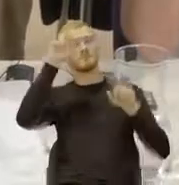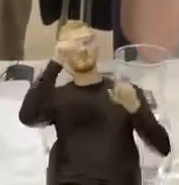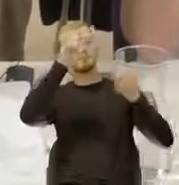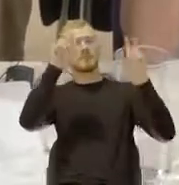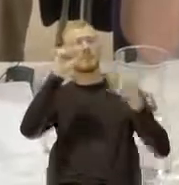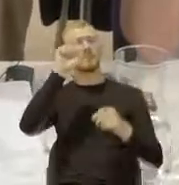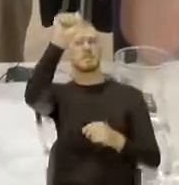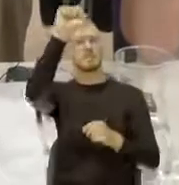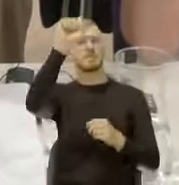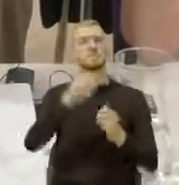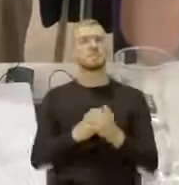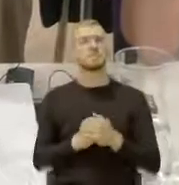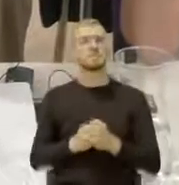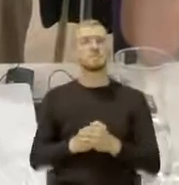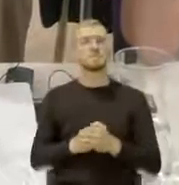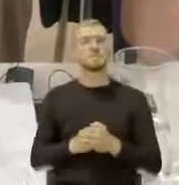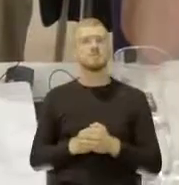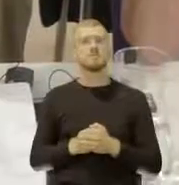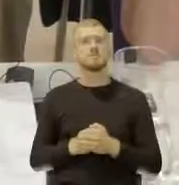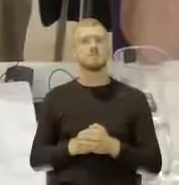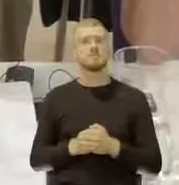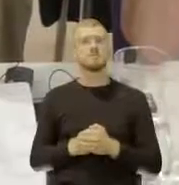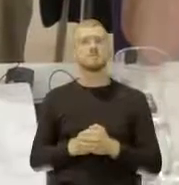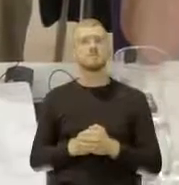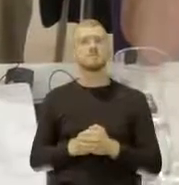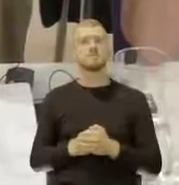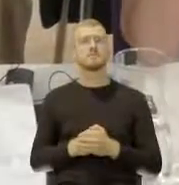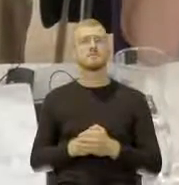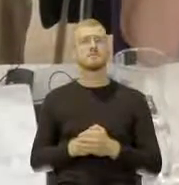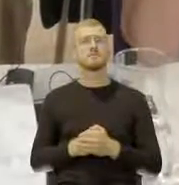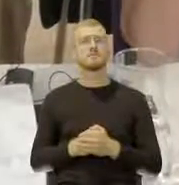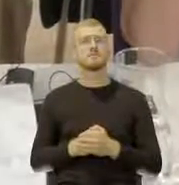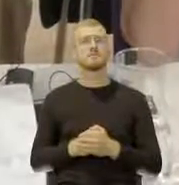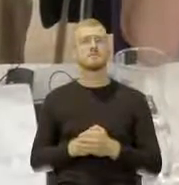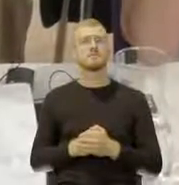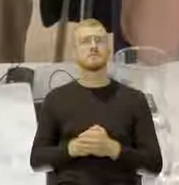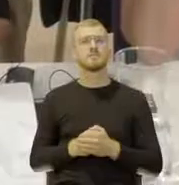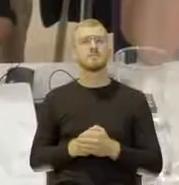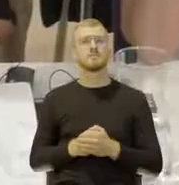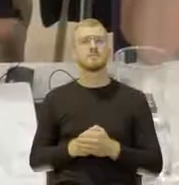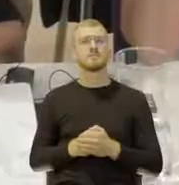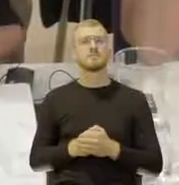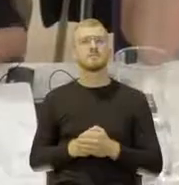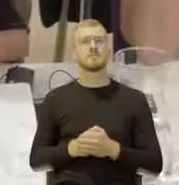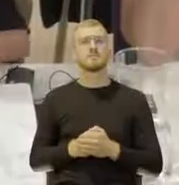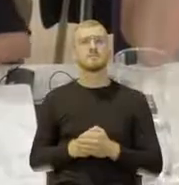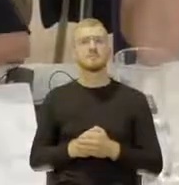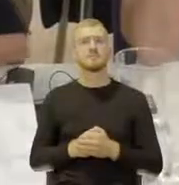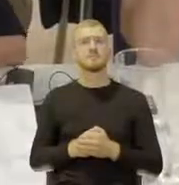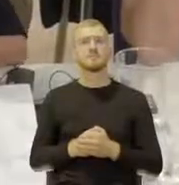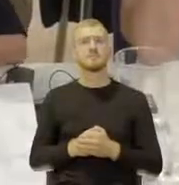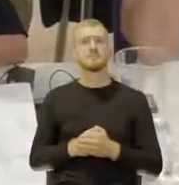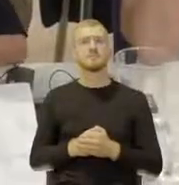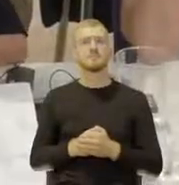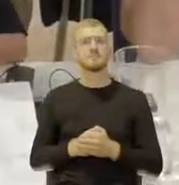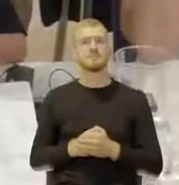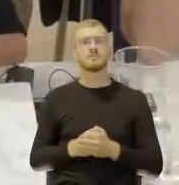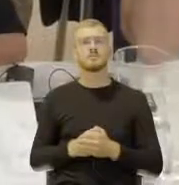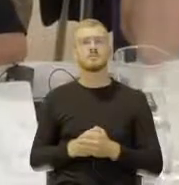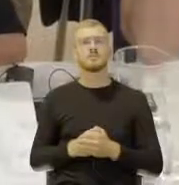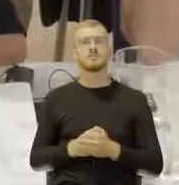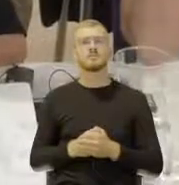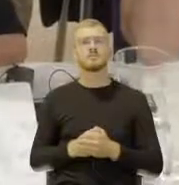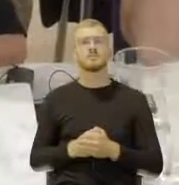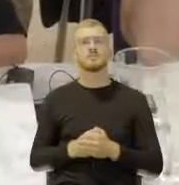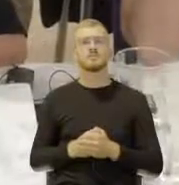the UN Water Board, and we continue to advocate relentlessly for the key role